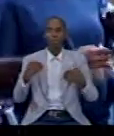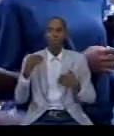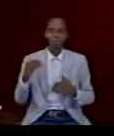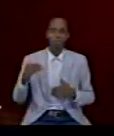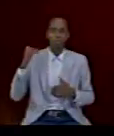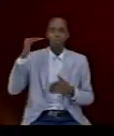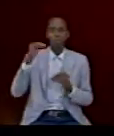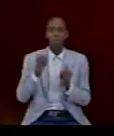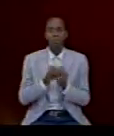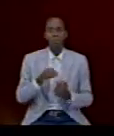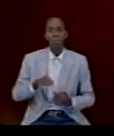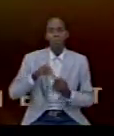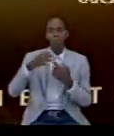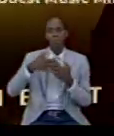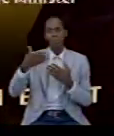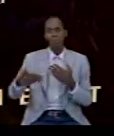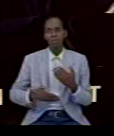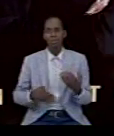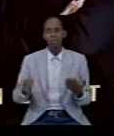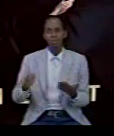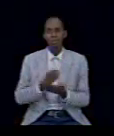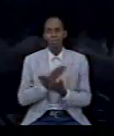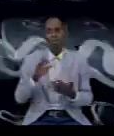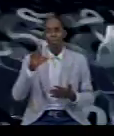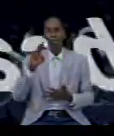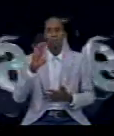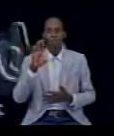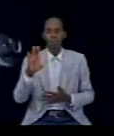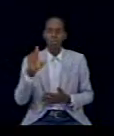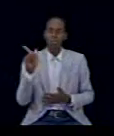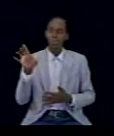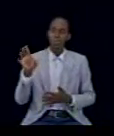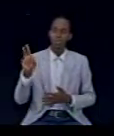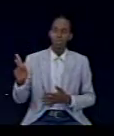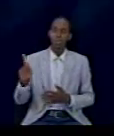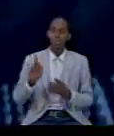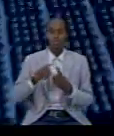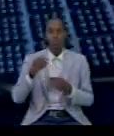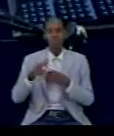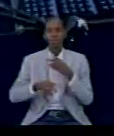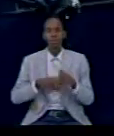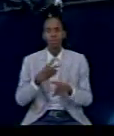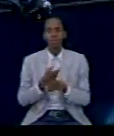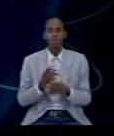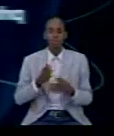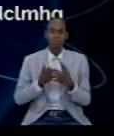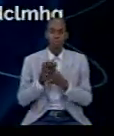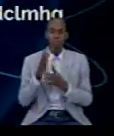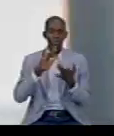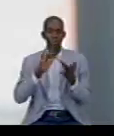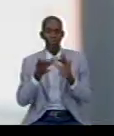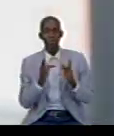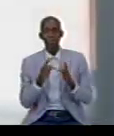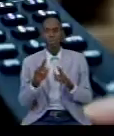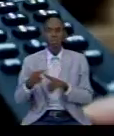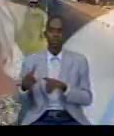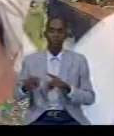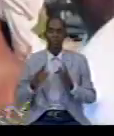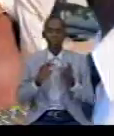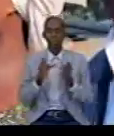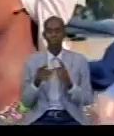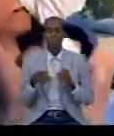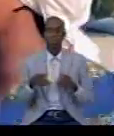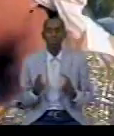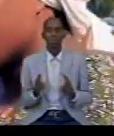With special guest music ministration by Luke Ingram. GCK to the world, their satellite, and all our social media